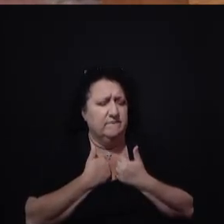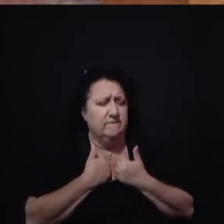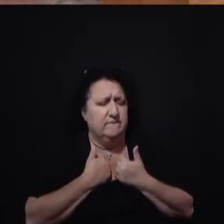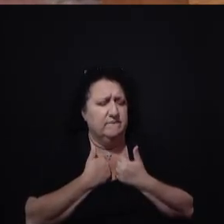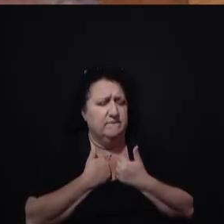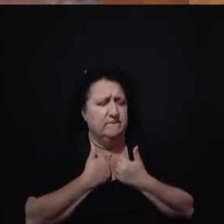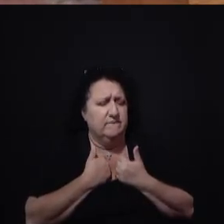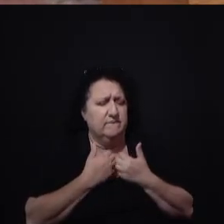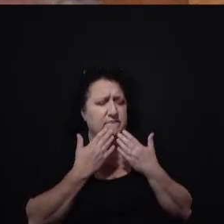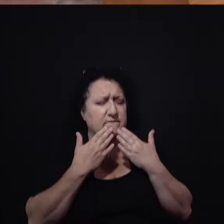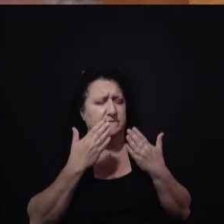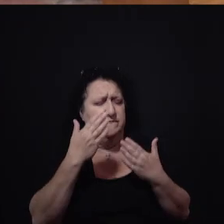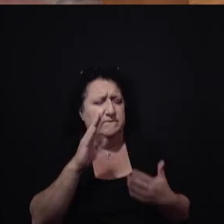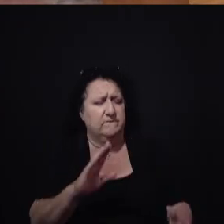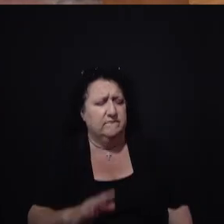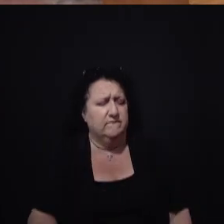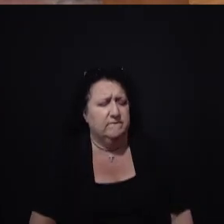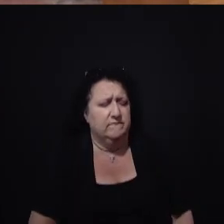Thank you, God.